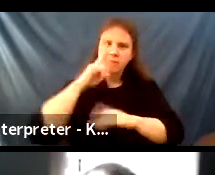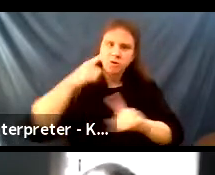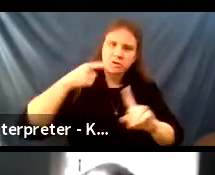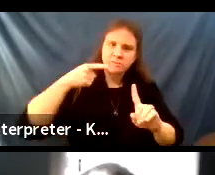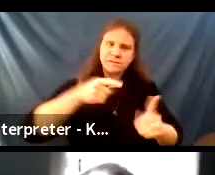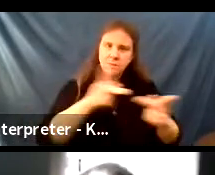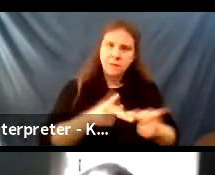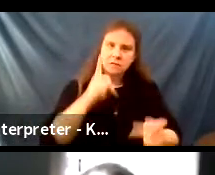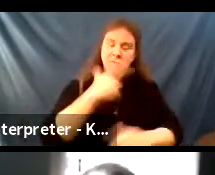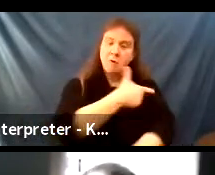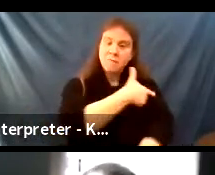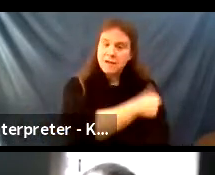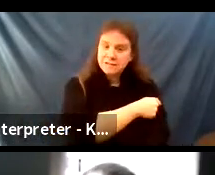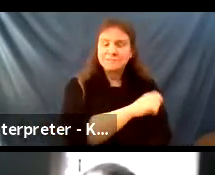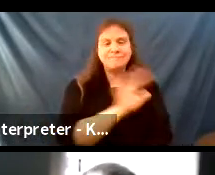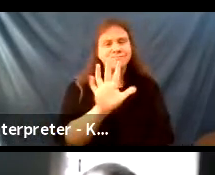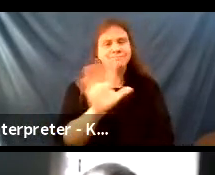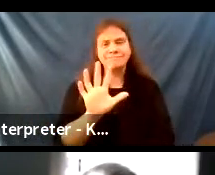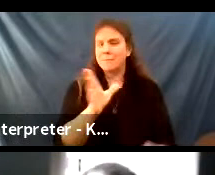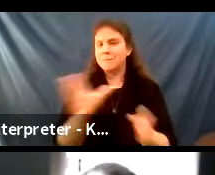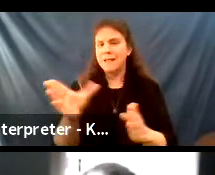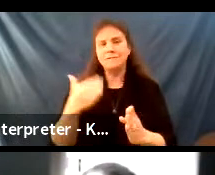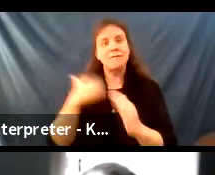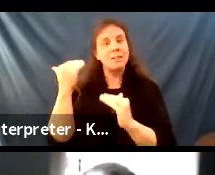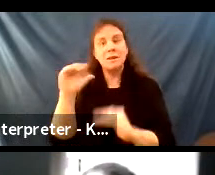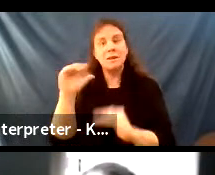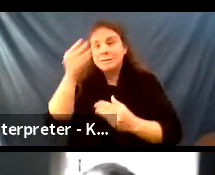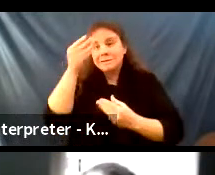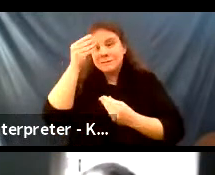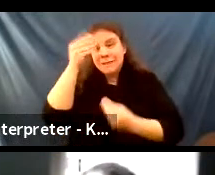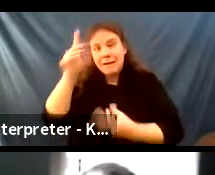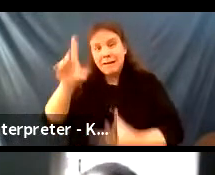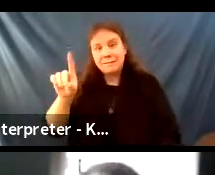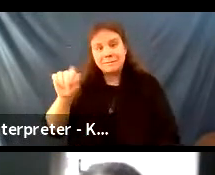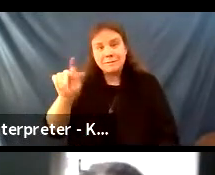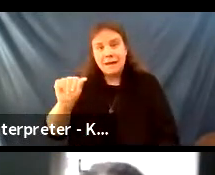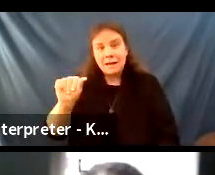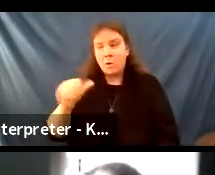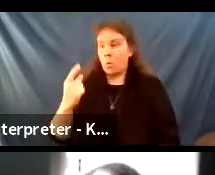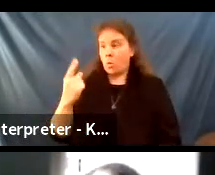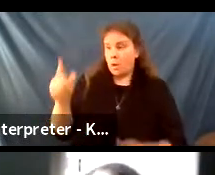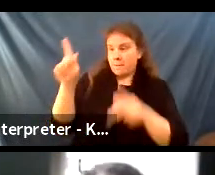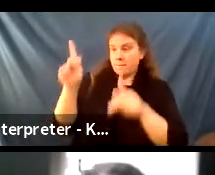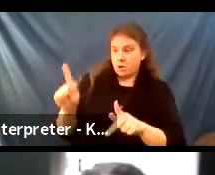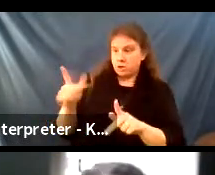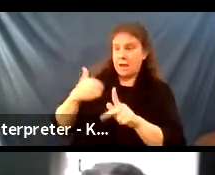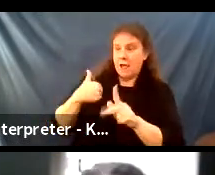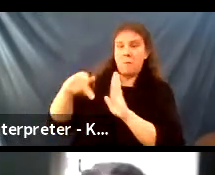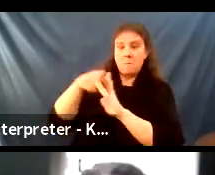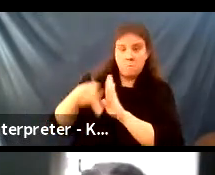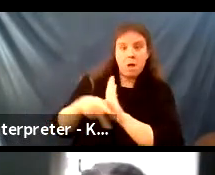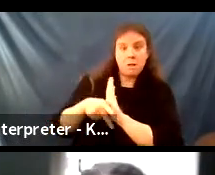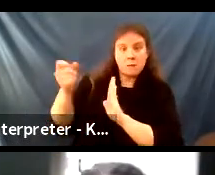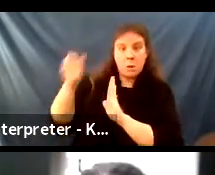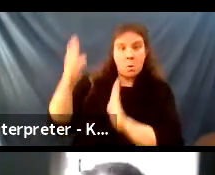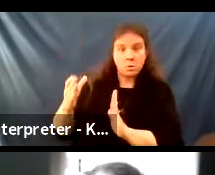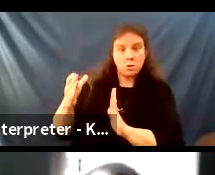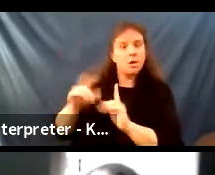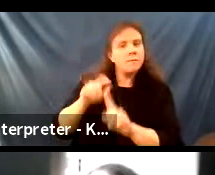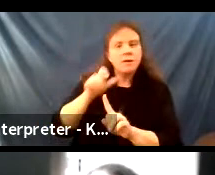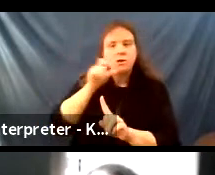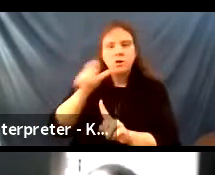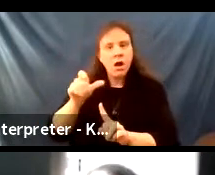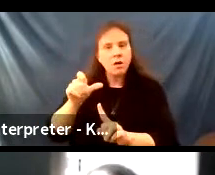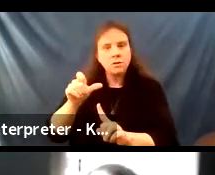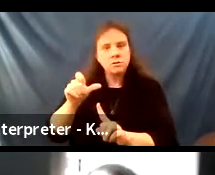data. You can have one person who is the policy holder, but they're not an essential worker, but a member